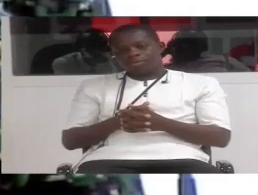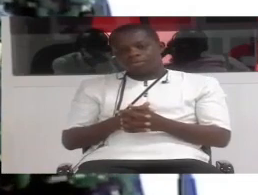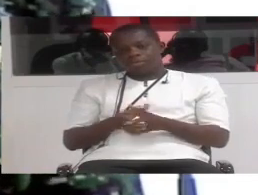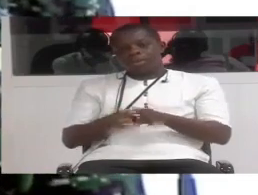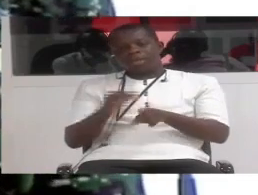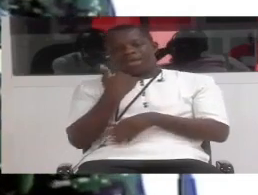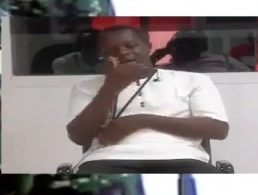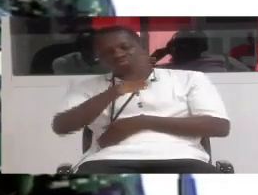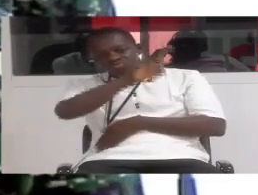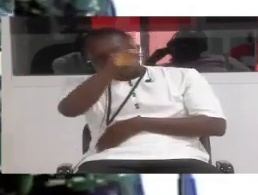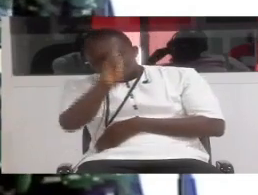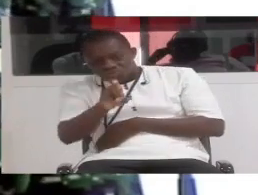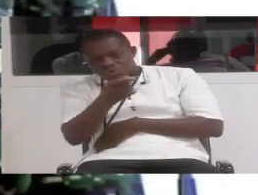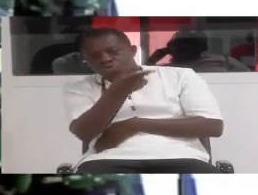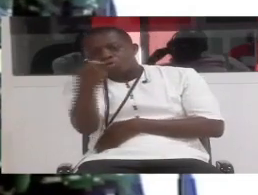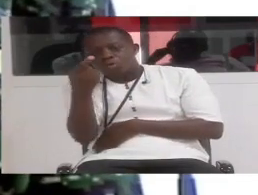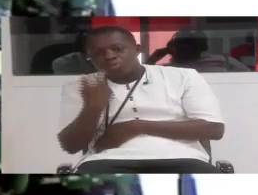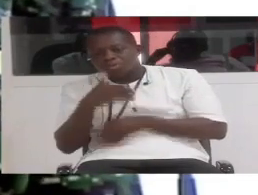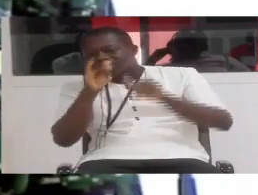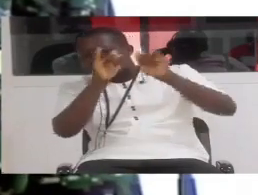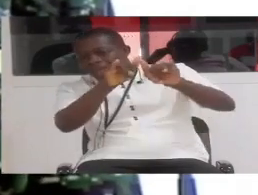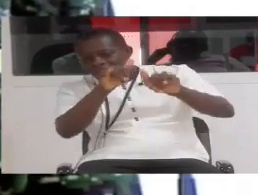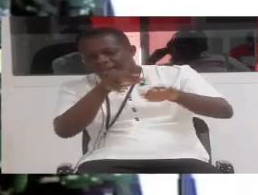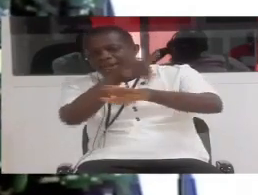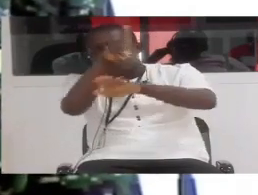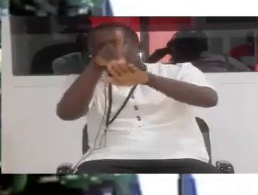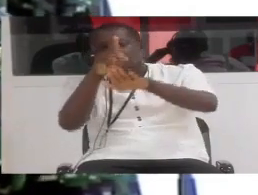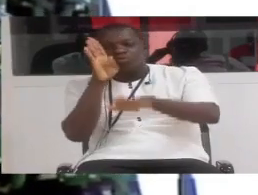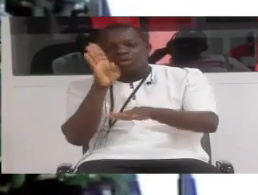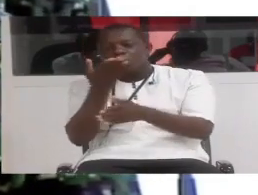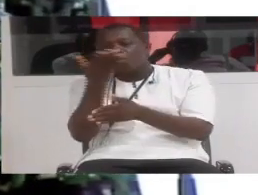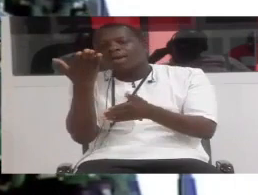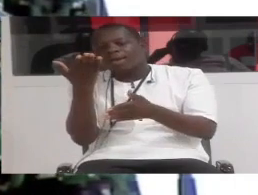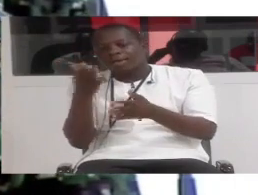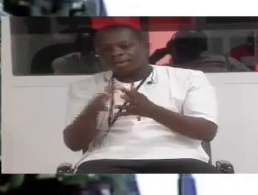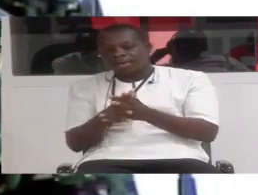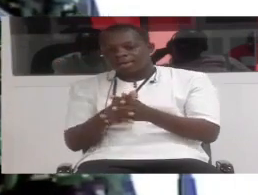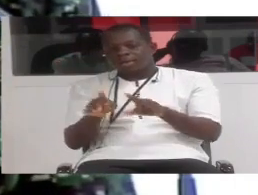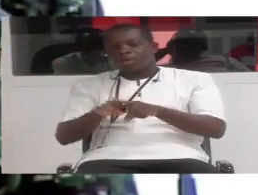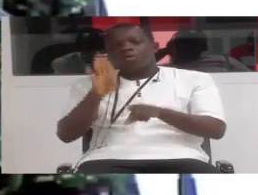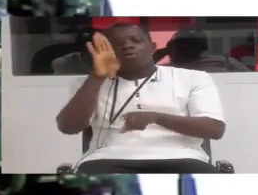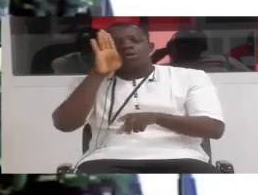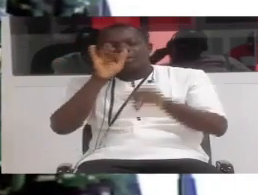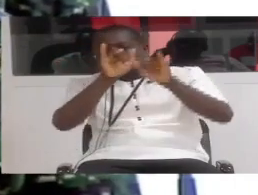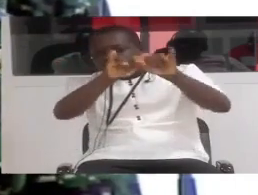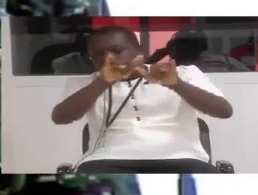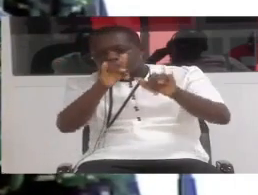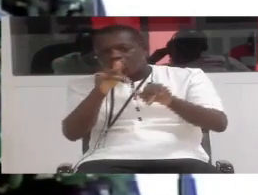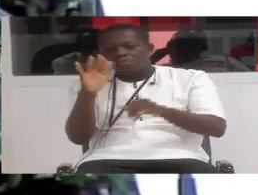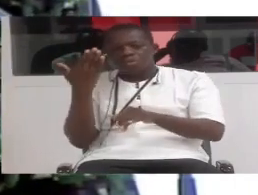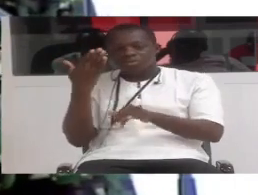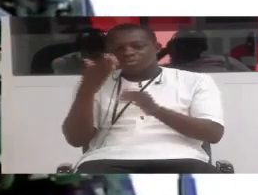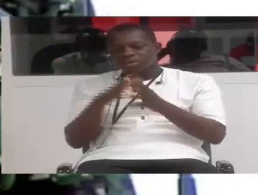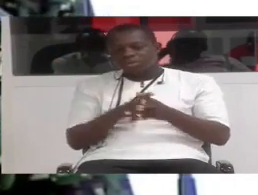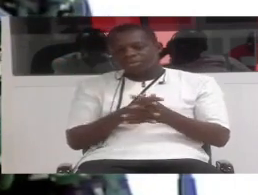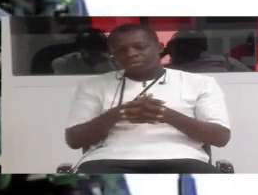ñu laté leen fan la gaay loj. We asked them where they were lodged. Fuñ lojoon moy. Where they were lodged was.